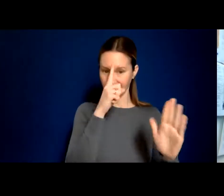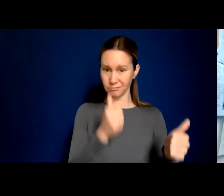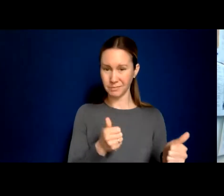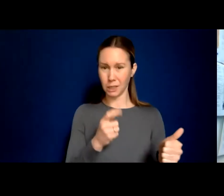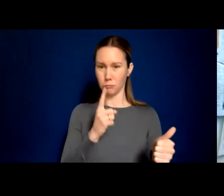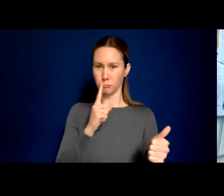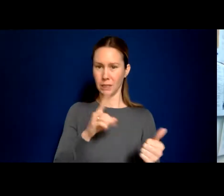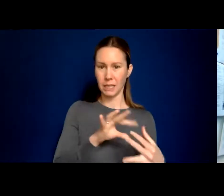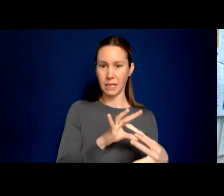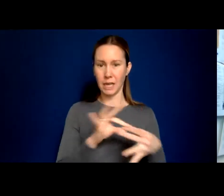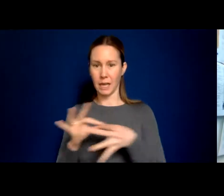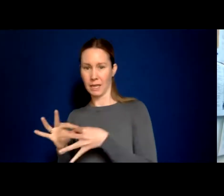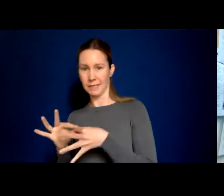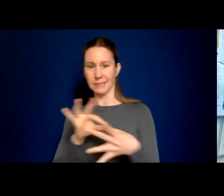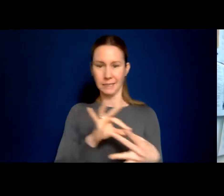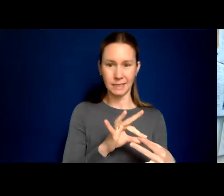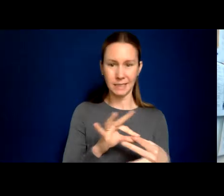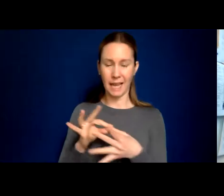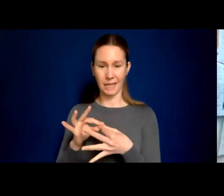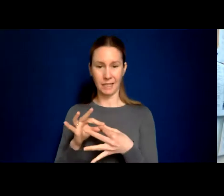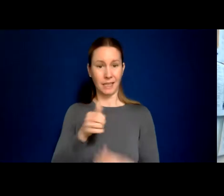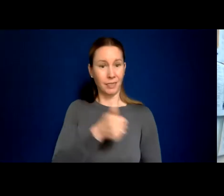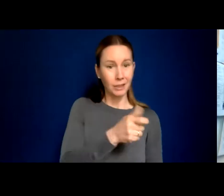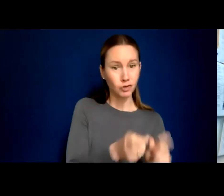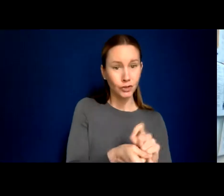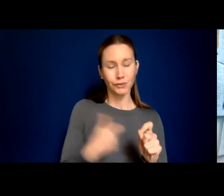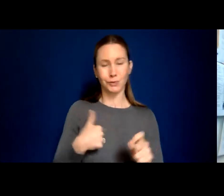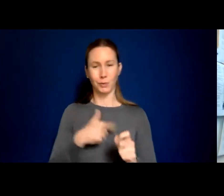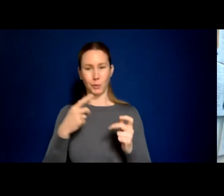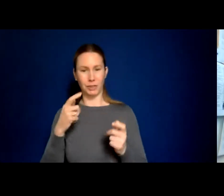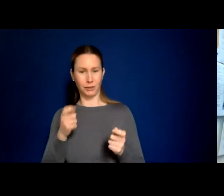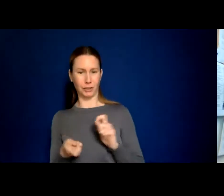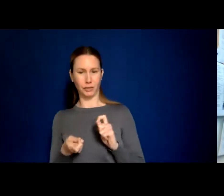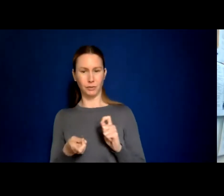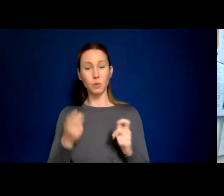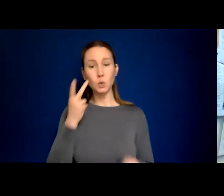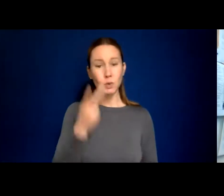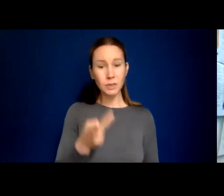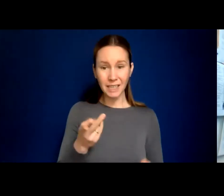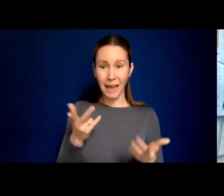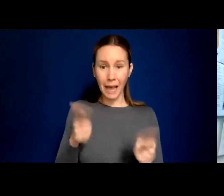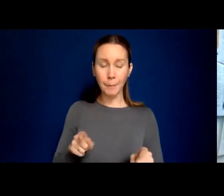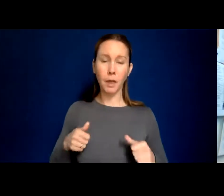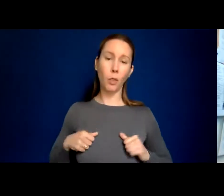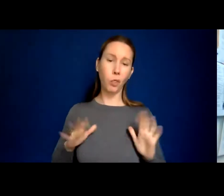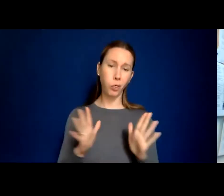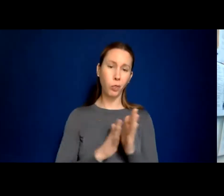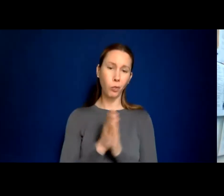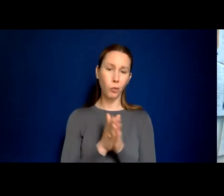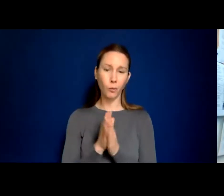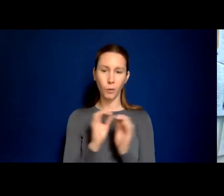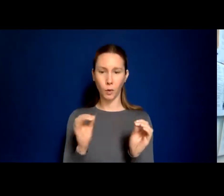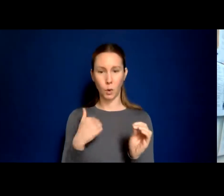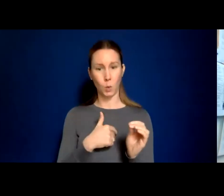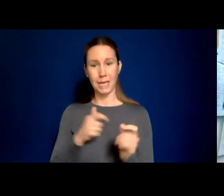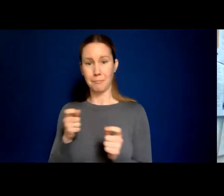we are also changing too. So when you see issues of apathy, it's an opportunity for us to then modify